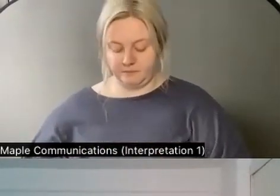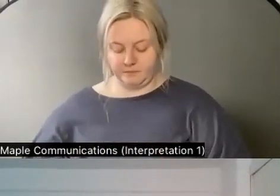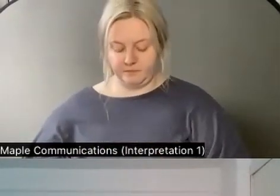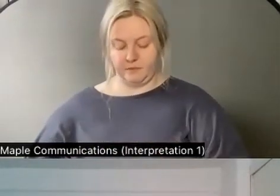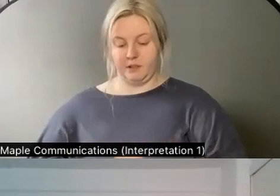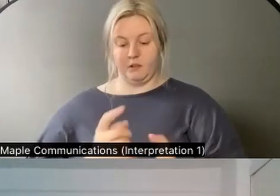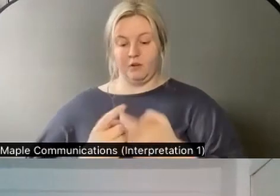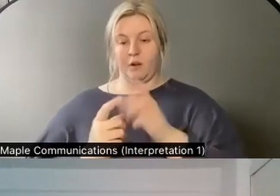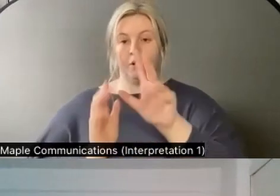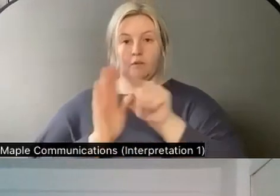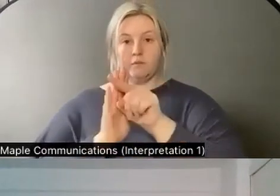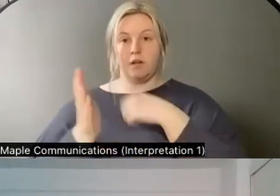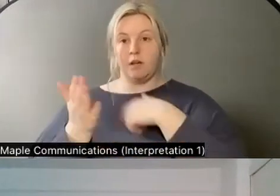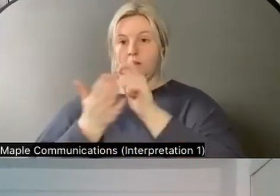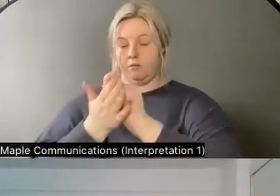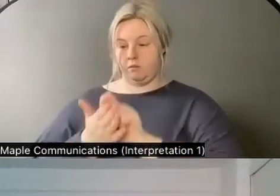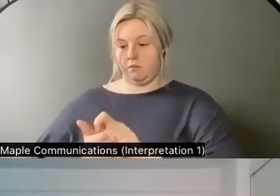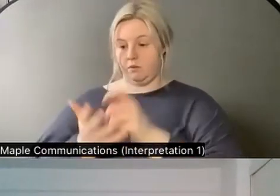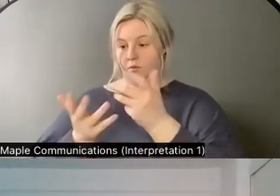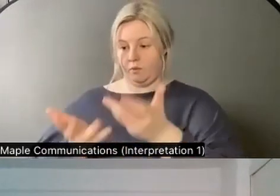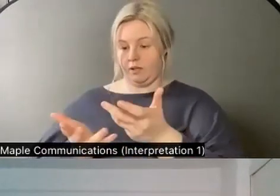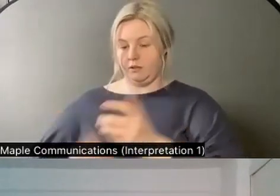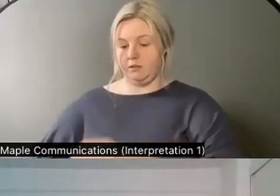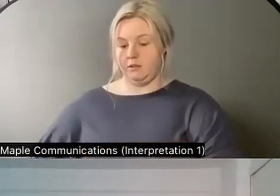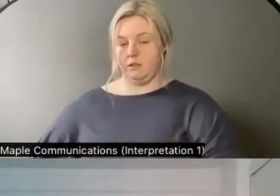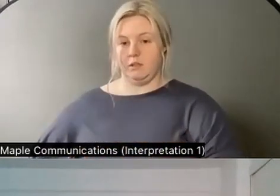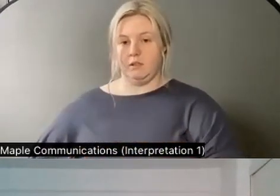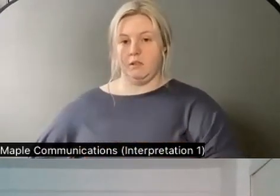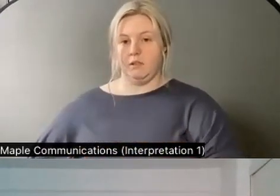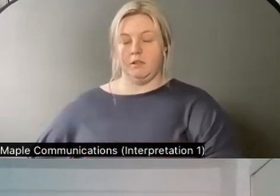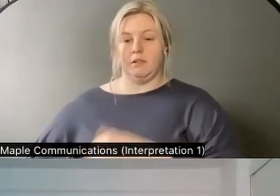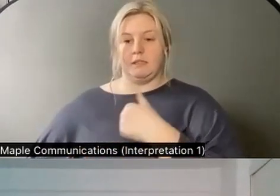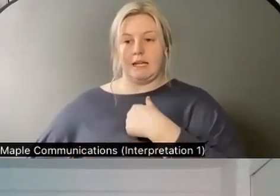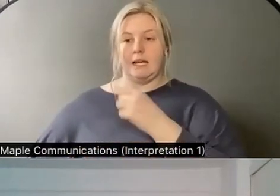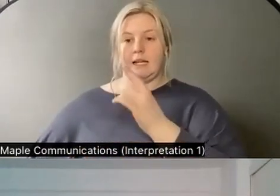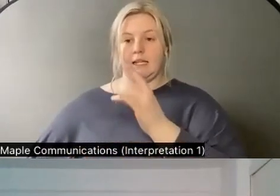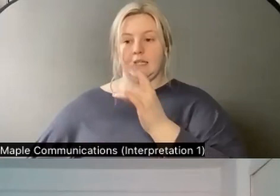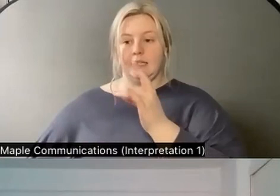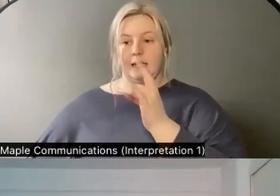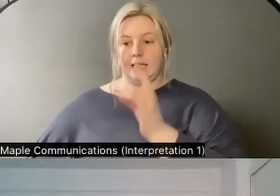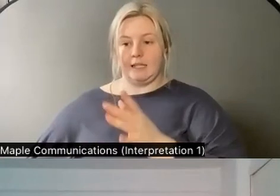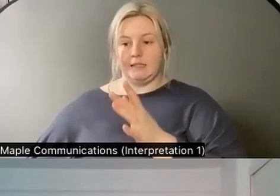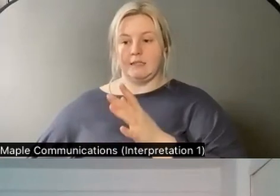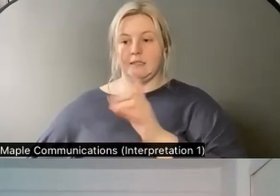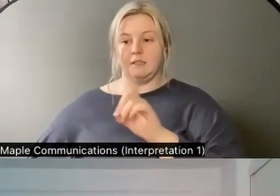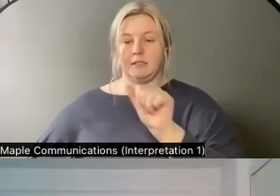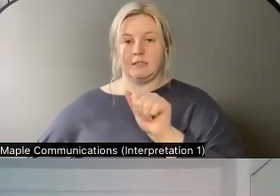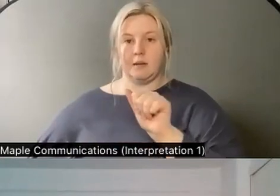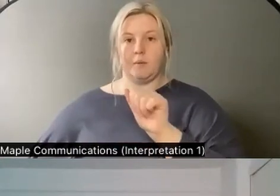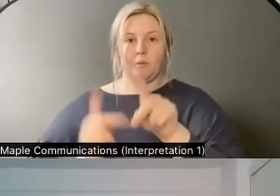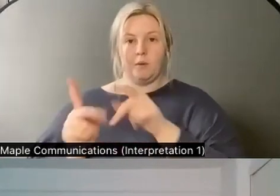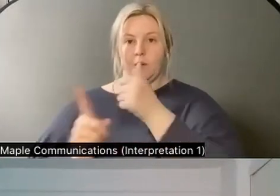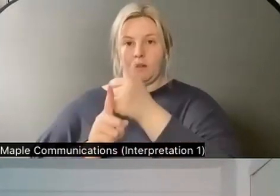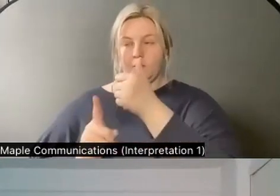for myself to say is that I hate how clearly disabled folks heard every section of that statement